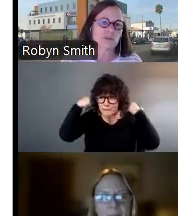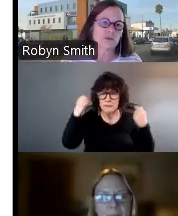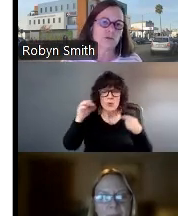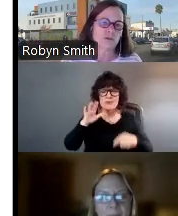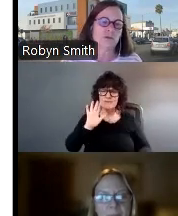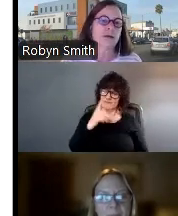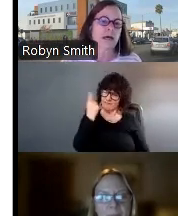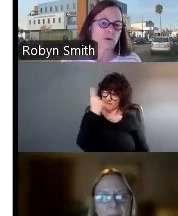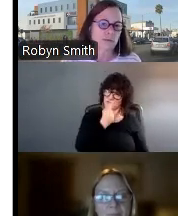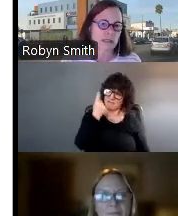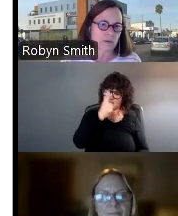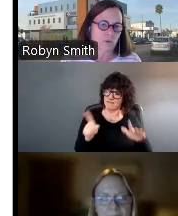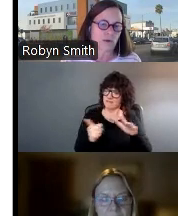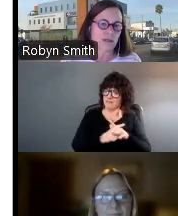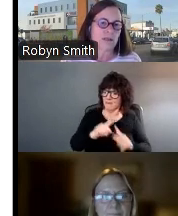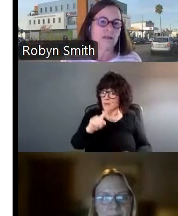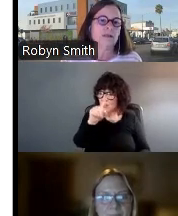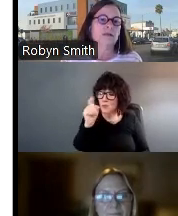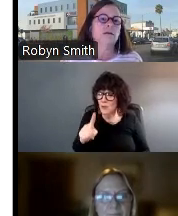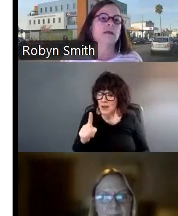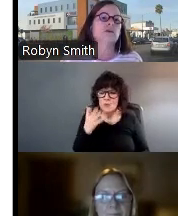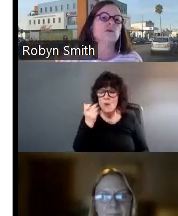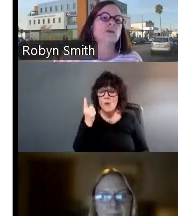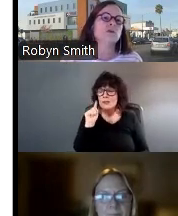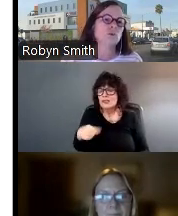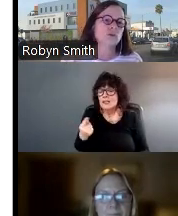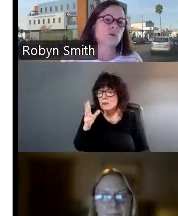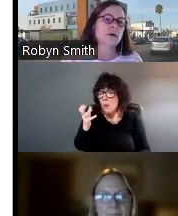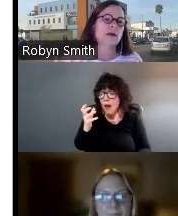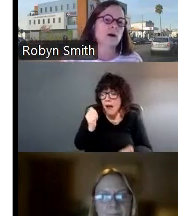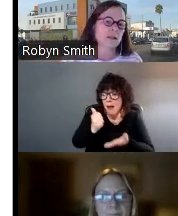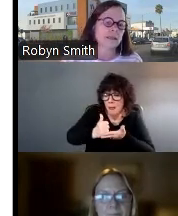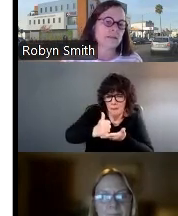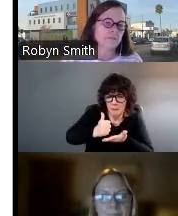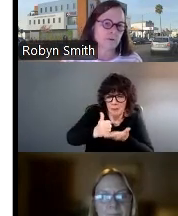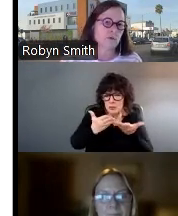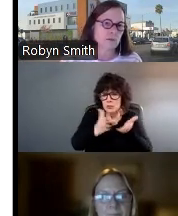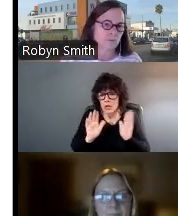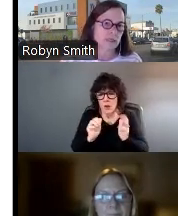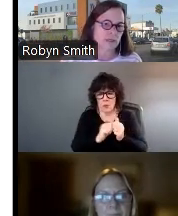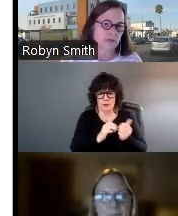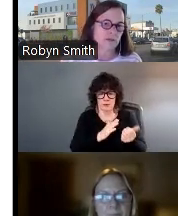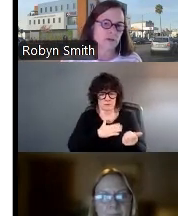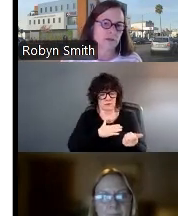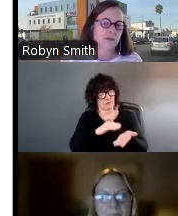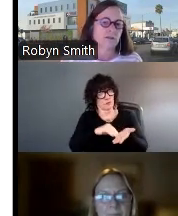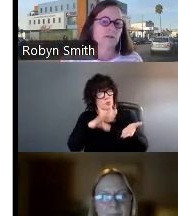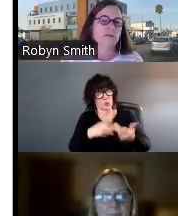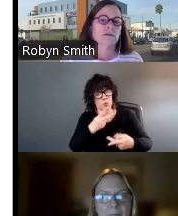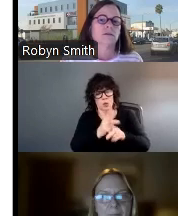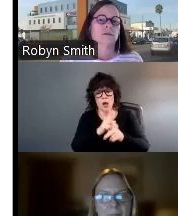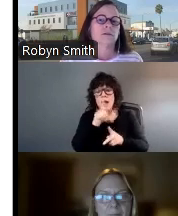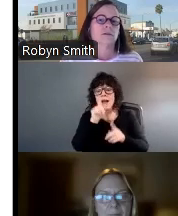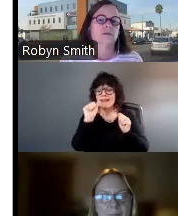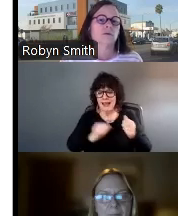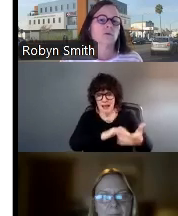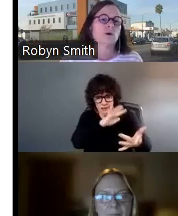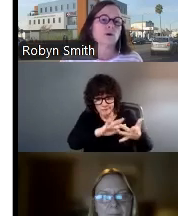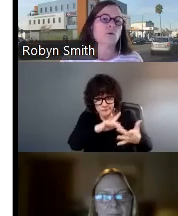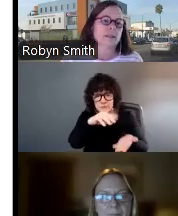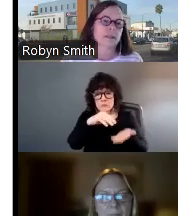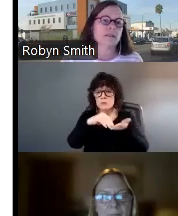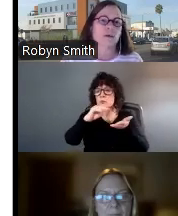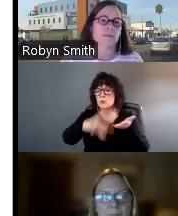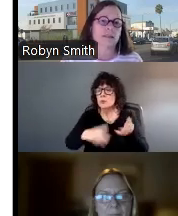assistance from the Student Loan Empowerment Network. And you can do so by calling the phone number here